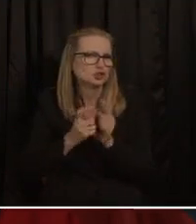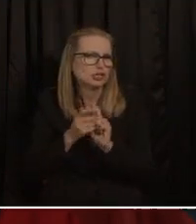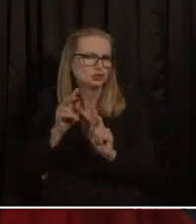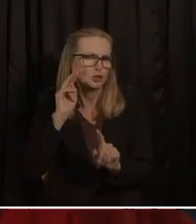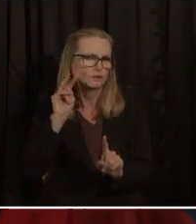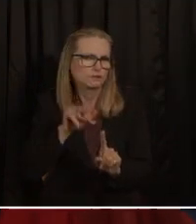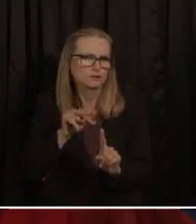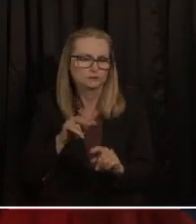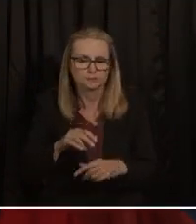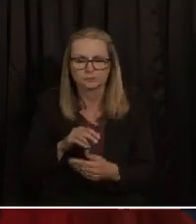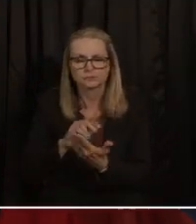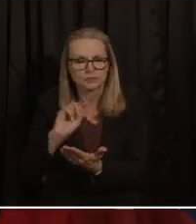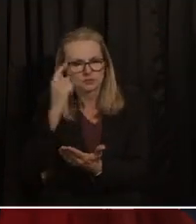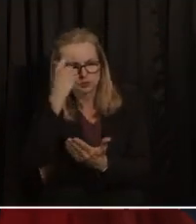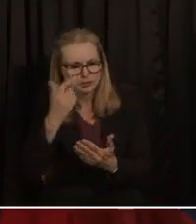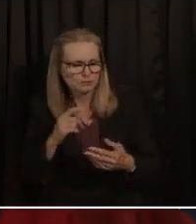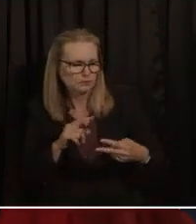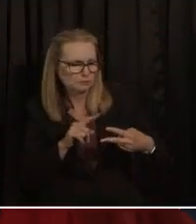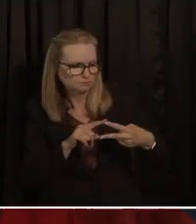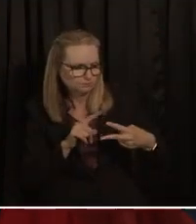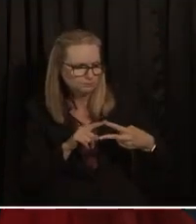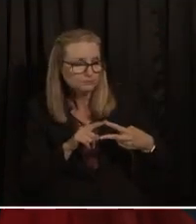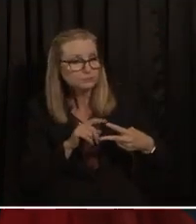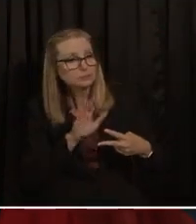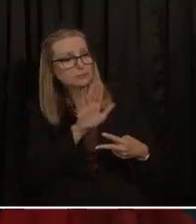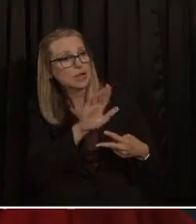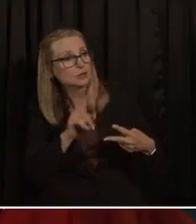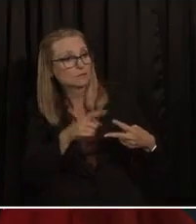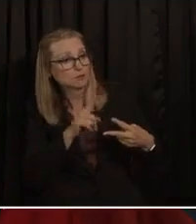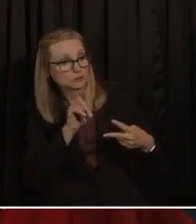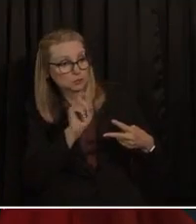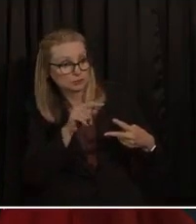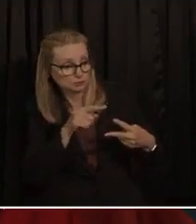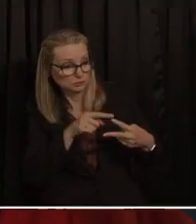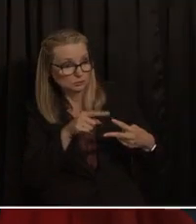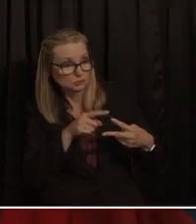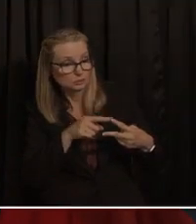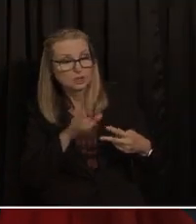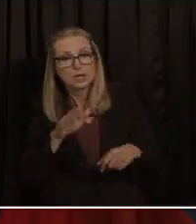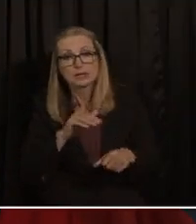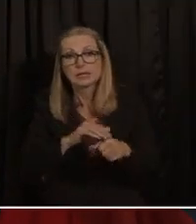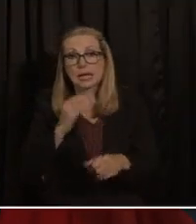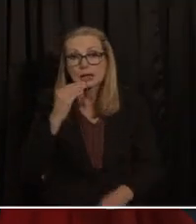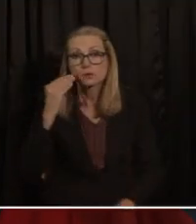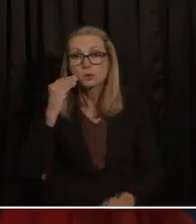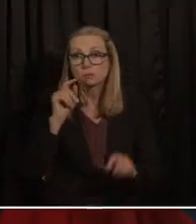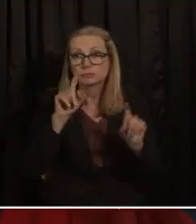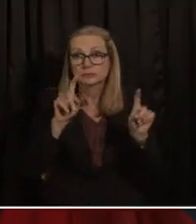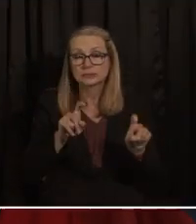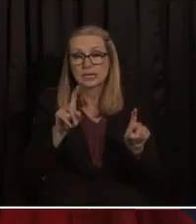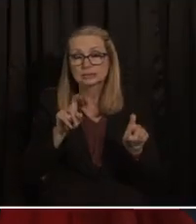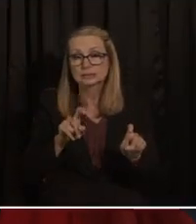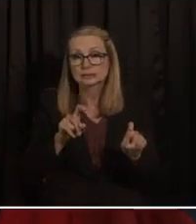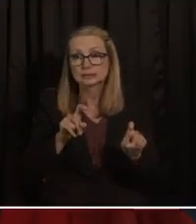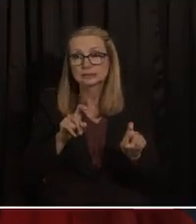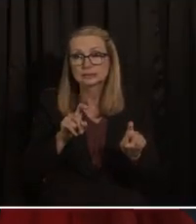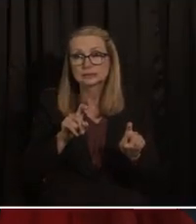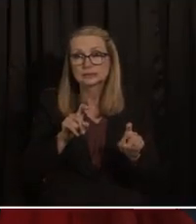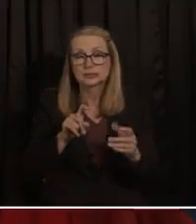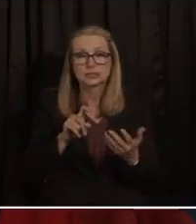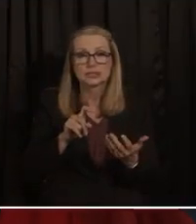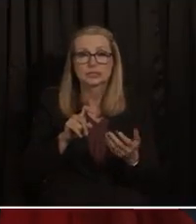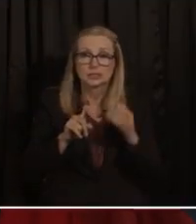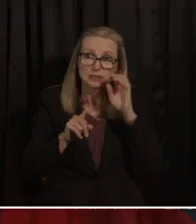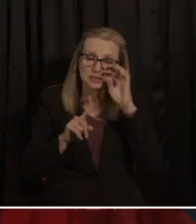On your first question, the at-home tests from Avid are the only ones that you